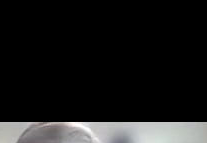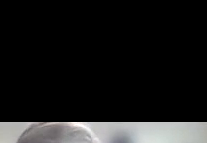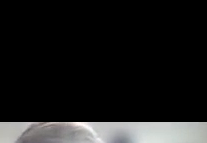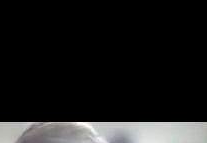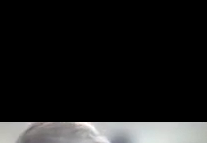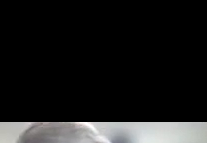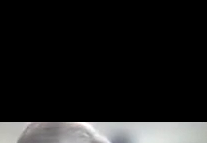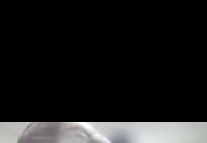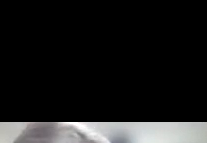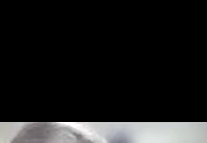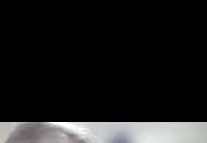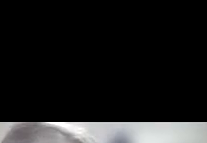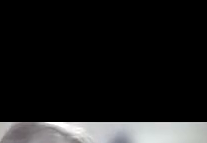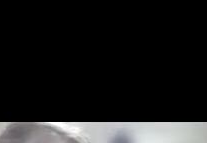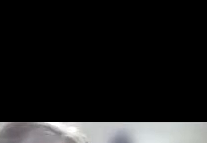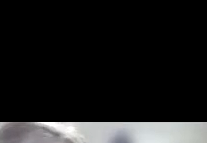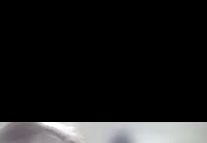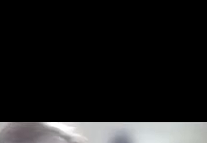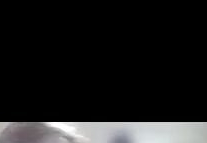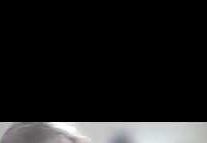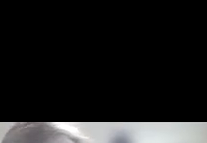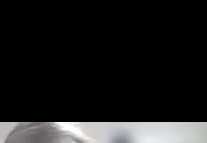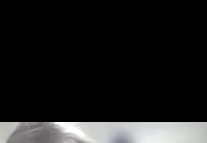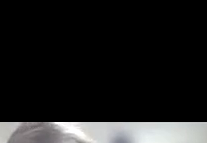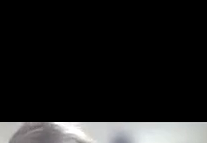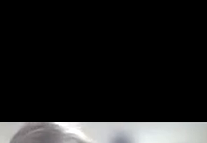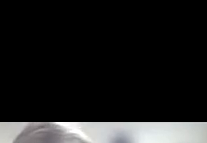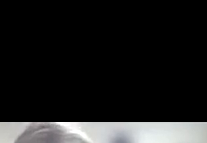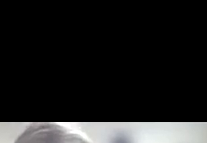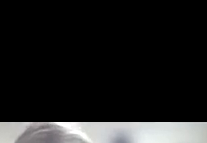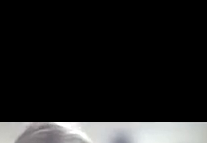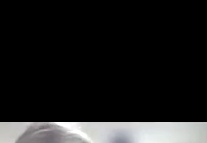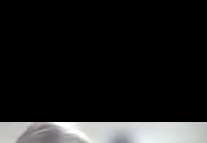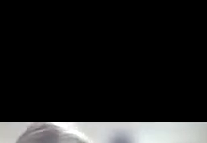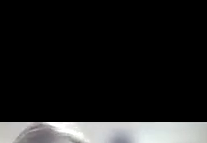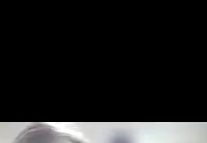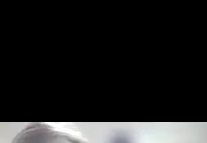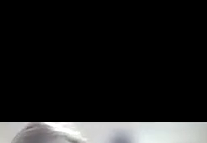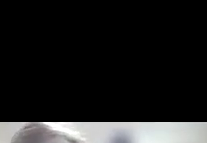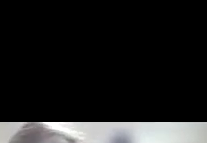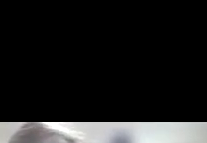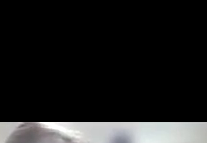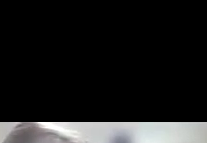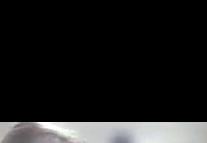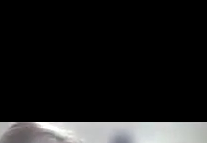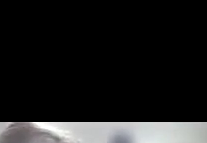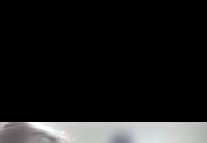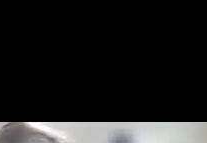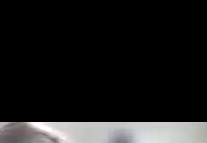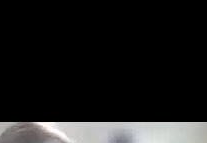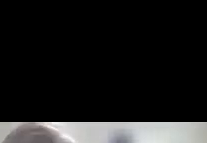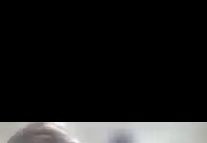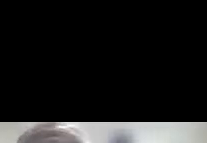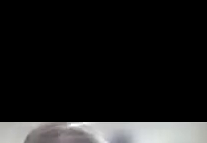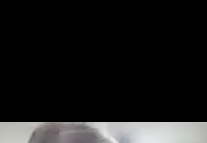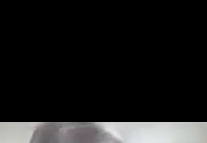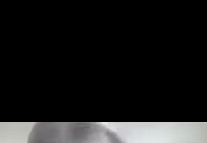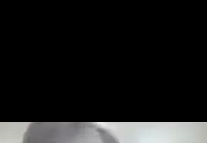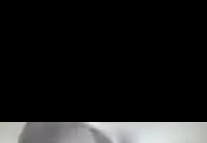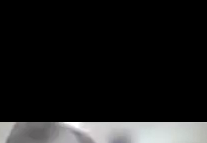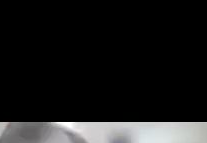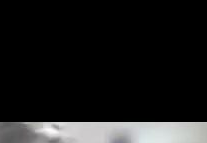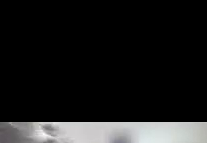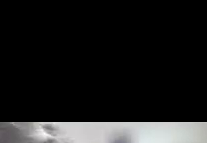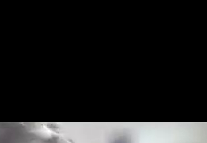Okay, I think the transition has happened successfully. It's great. It's the closest thing to teleporting I think we'll